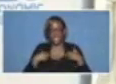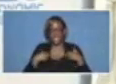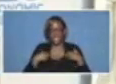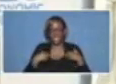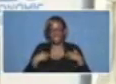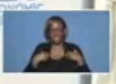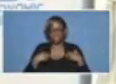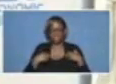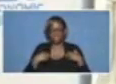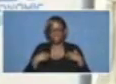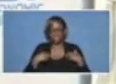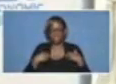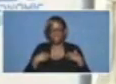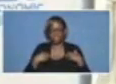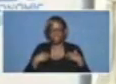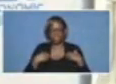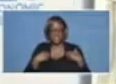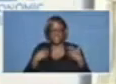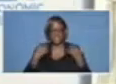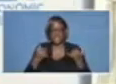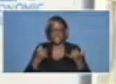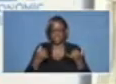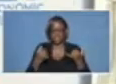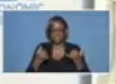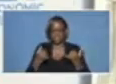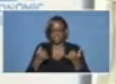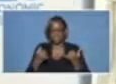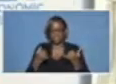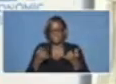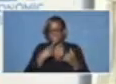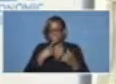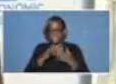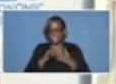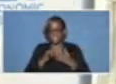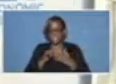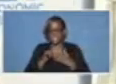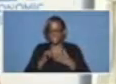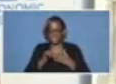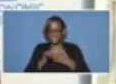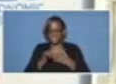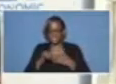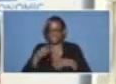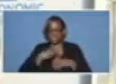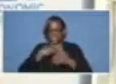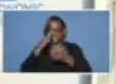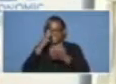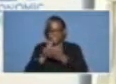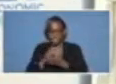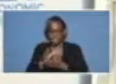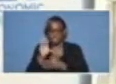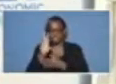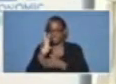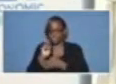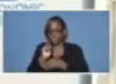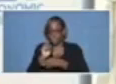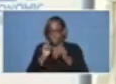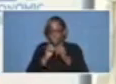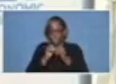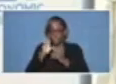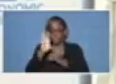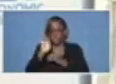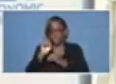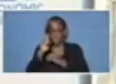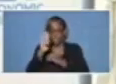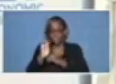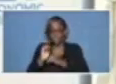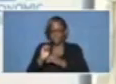in. So even if we were to stop carbon emissions today, like no more carbon emissions as of today,